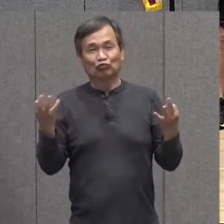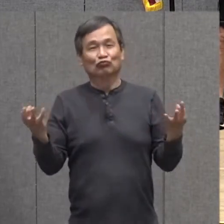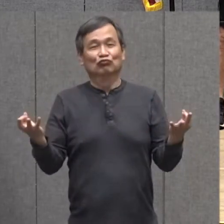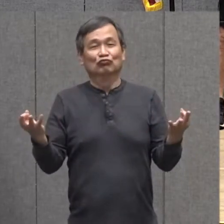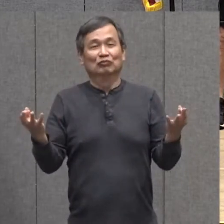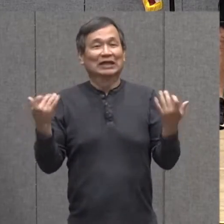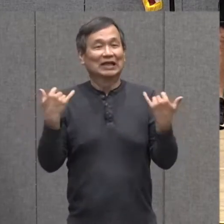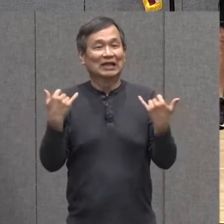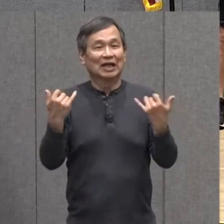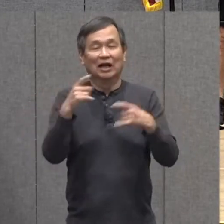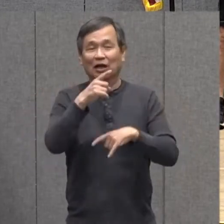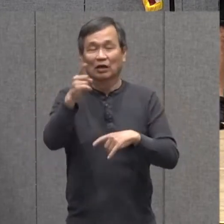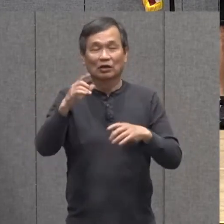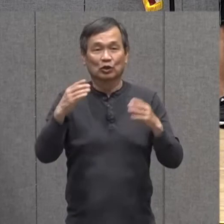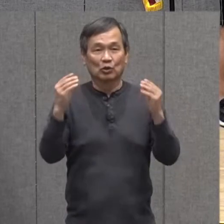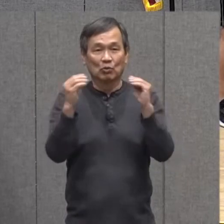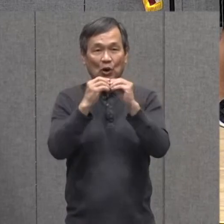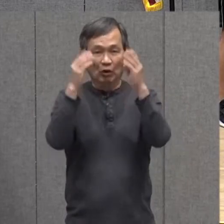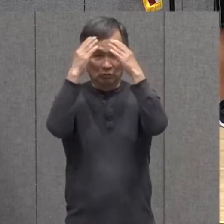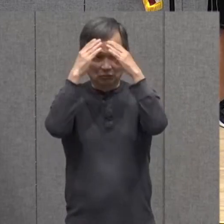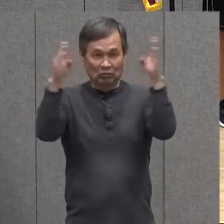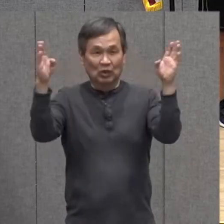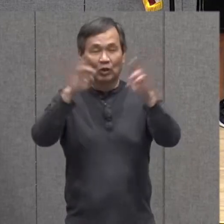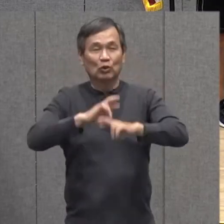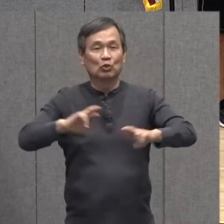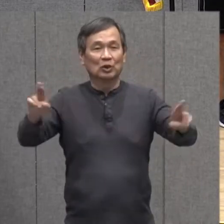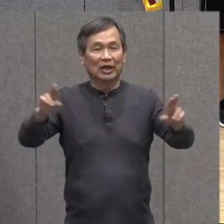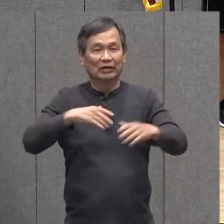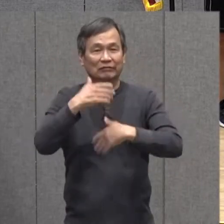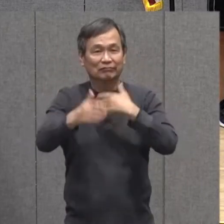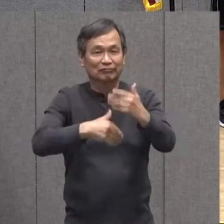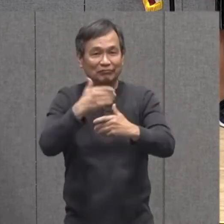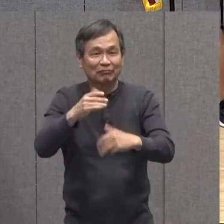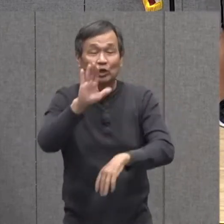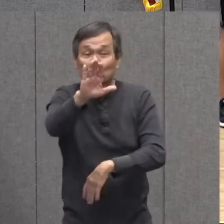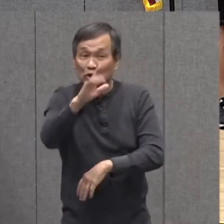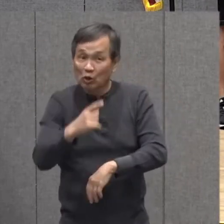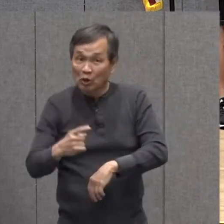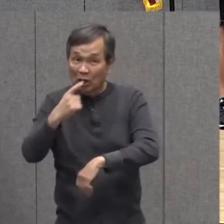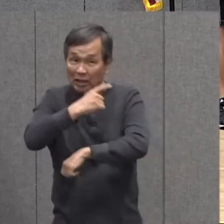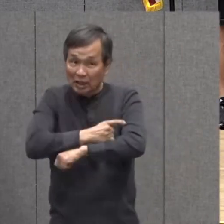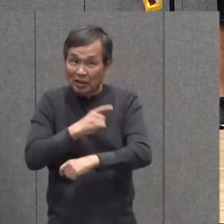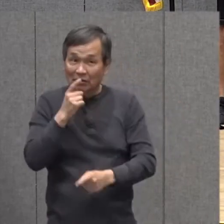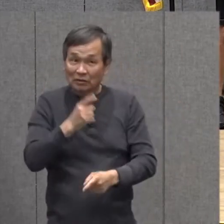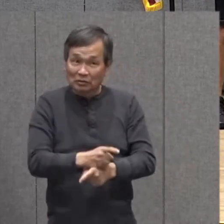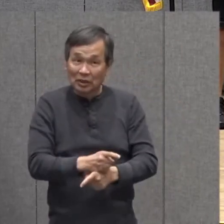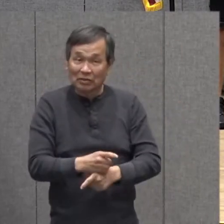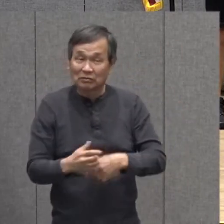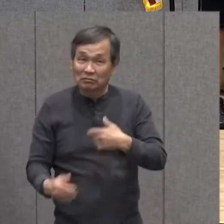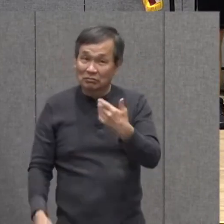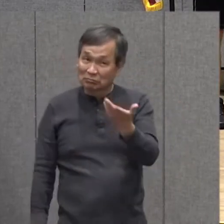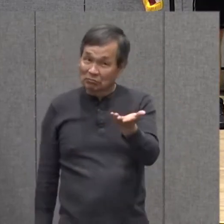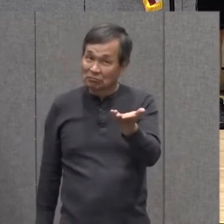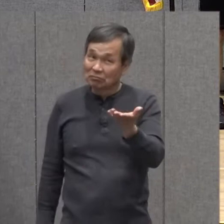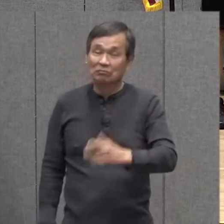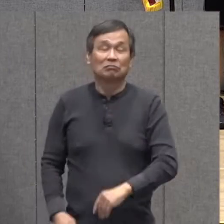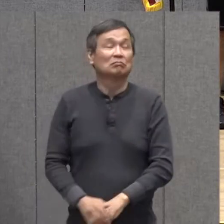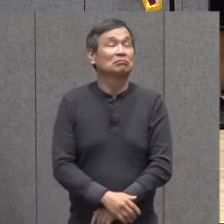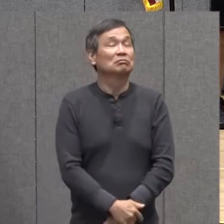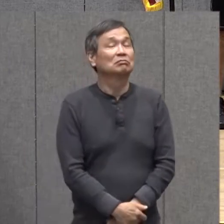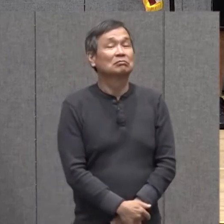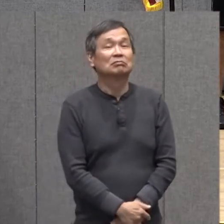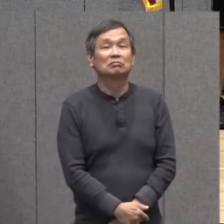ready to learn and move on with the rest of your day. Y terminamos con yoga, donde hicimos flexibilidad,